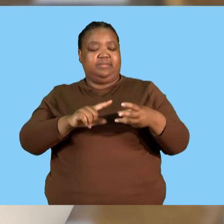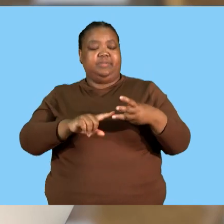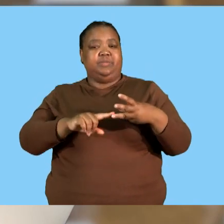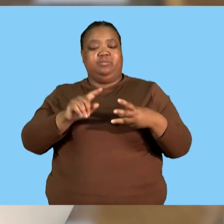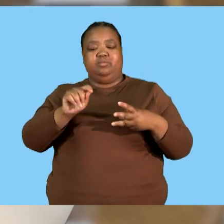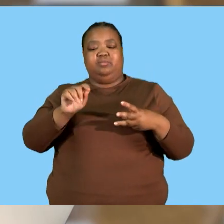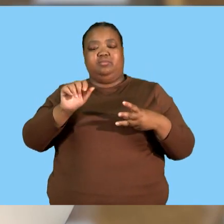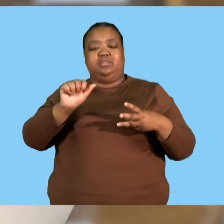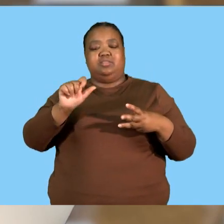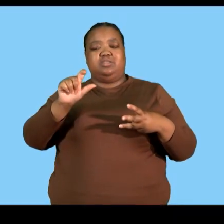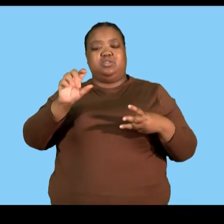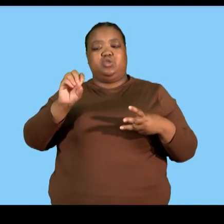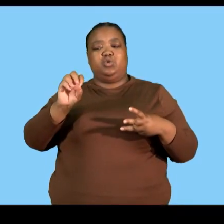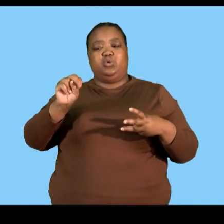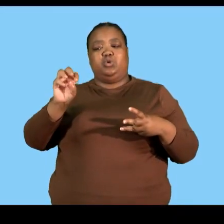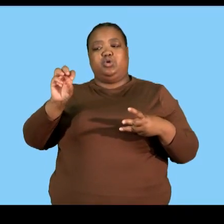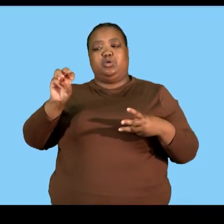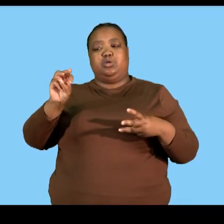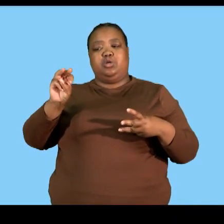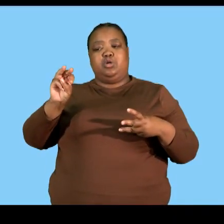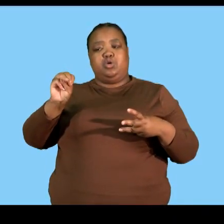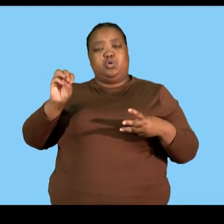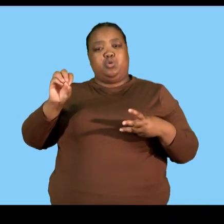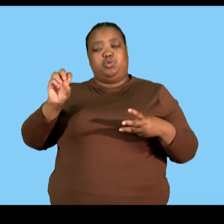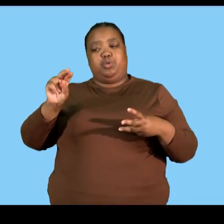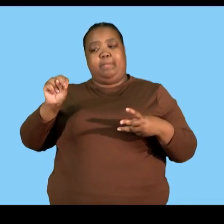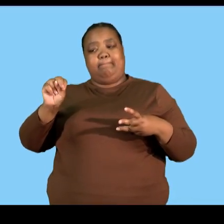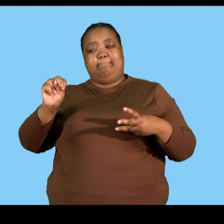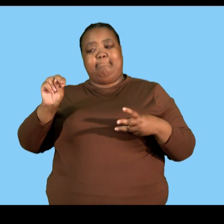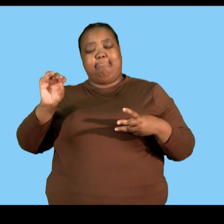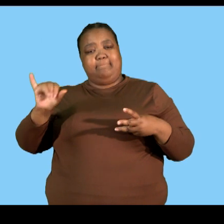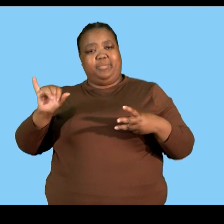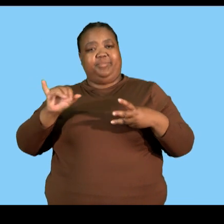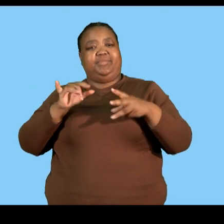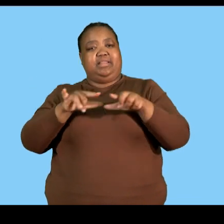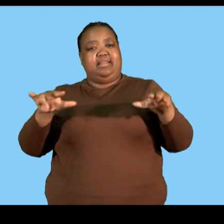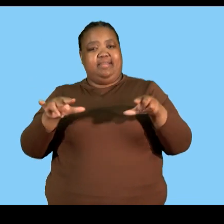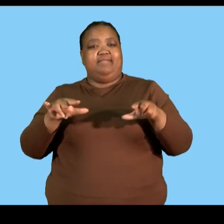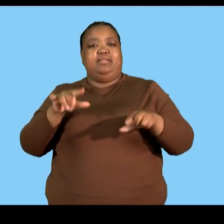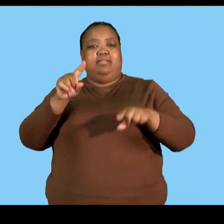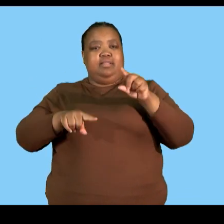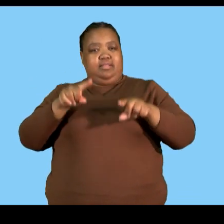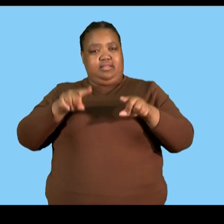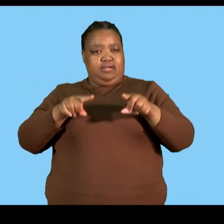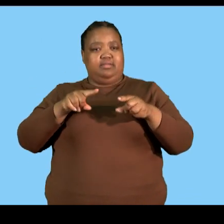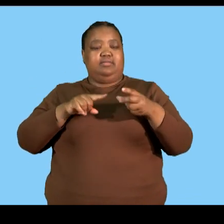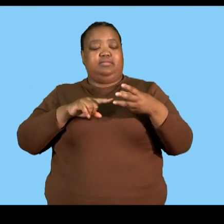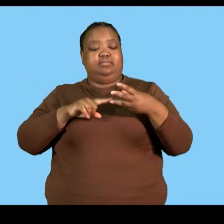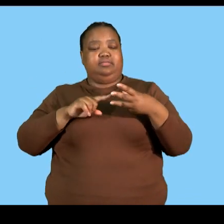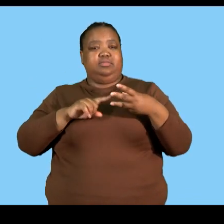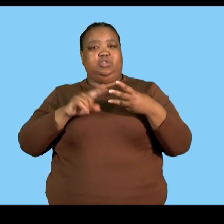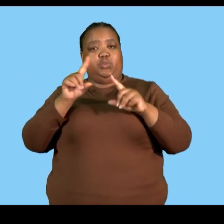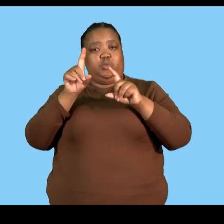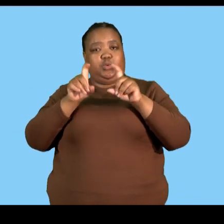the taxonomy levels that will be used. It could be level one only. And we call this question, question one, the easy to